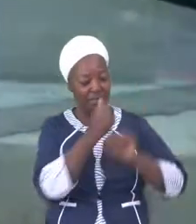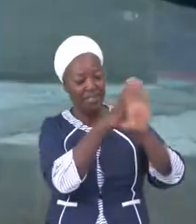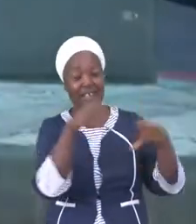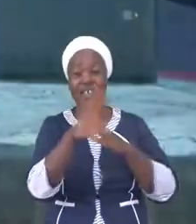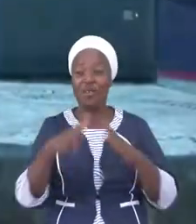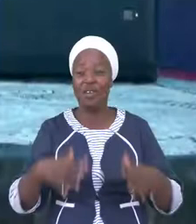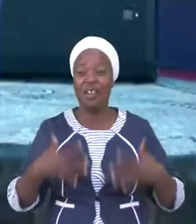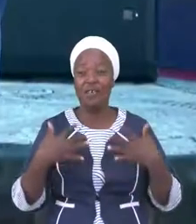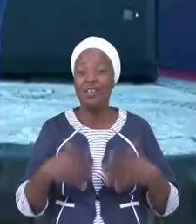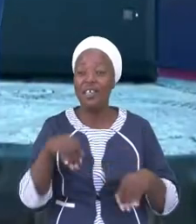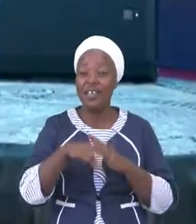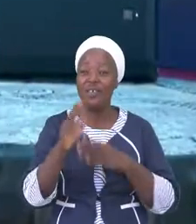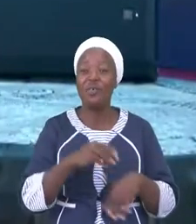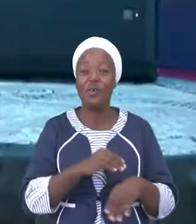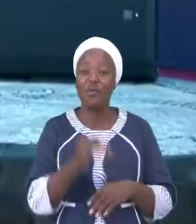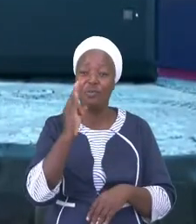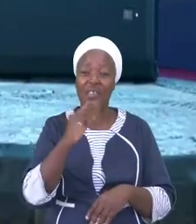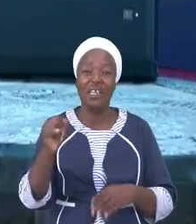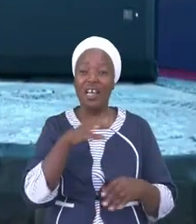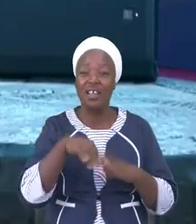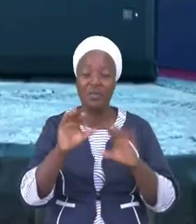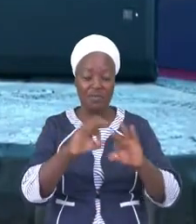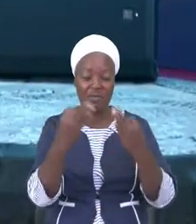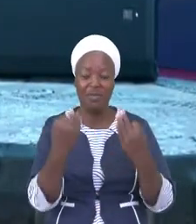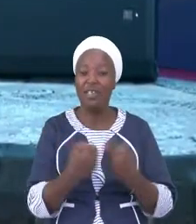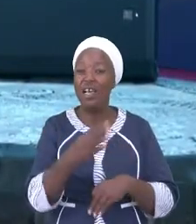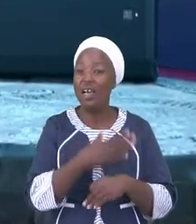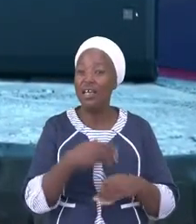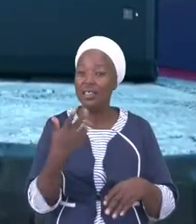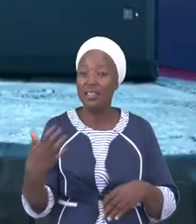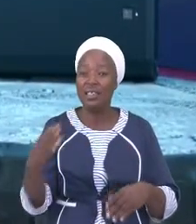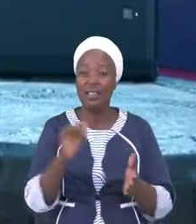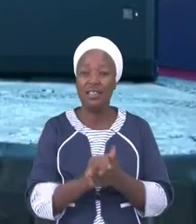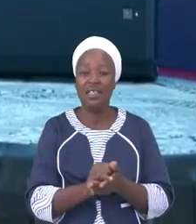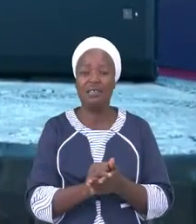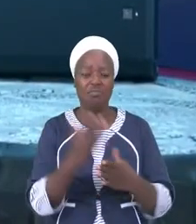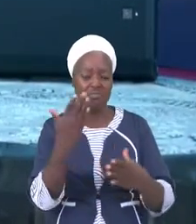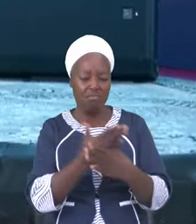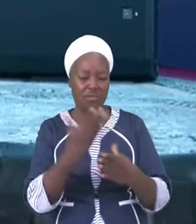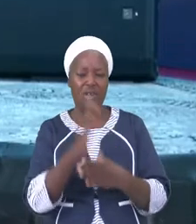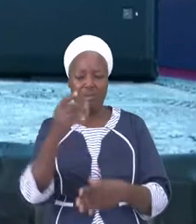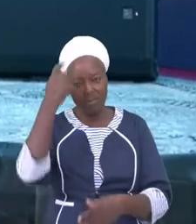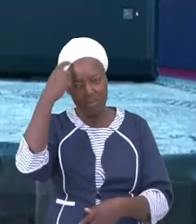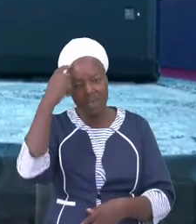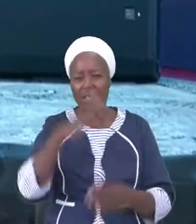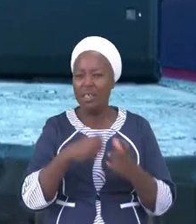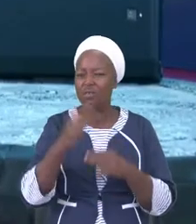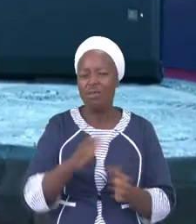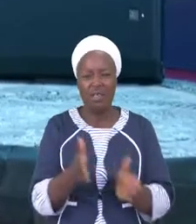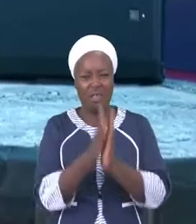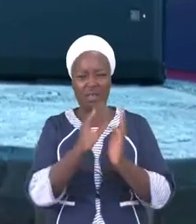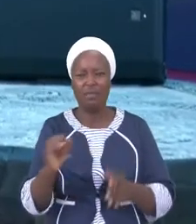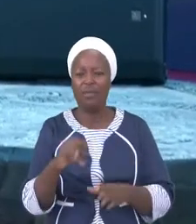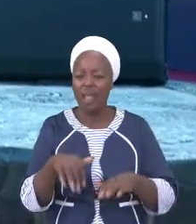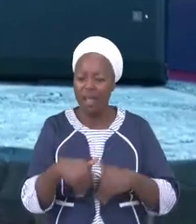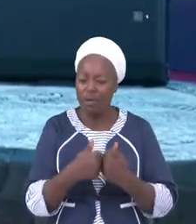life, in your ministry, in your family, and the things that bother you, and you have been asking, how